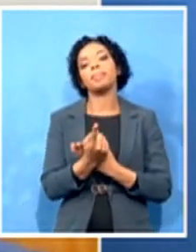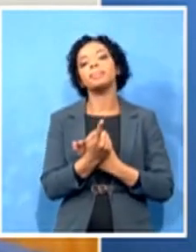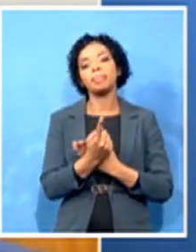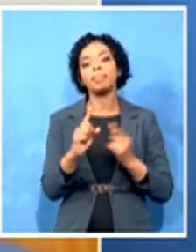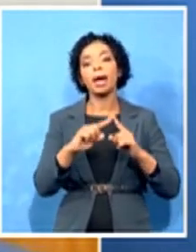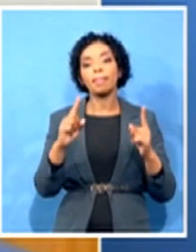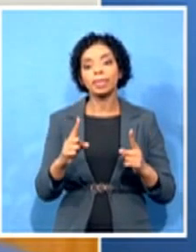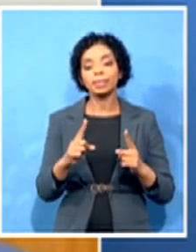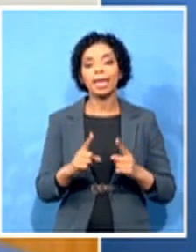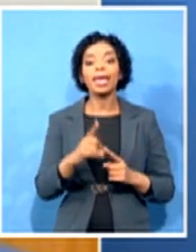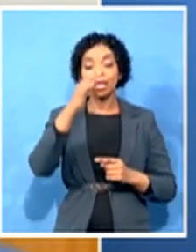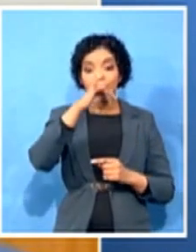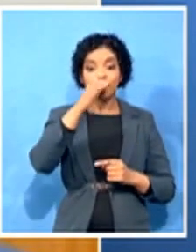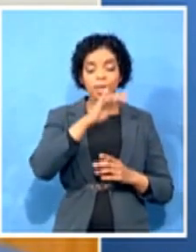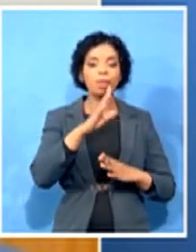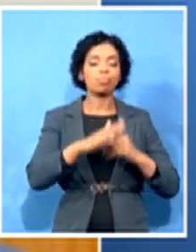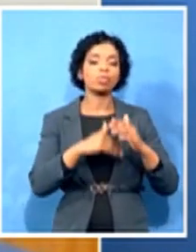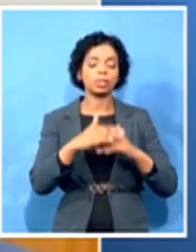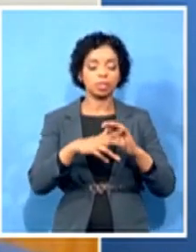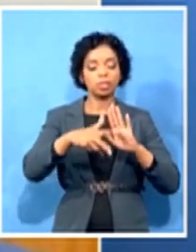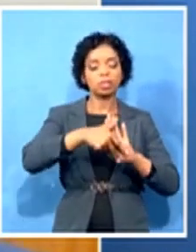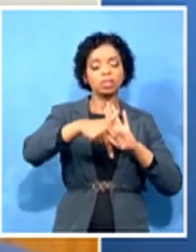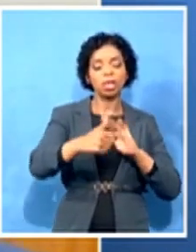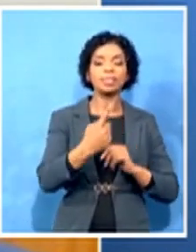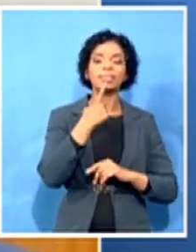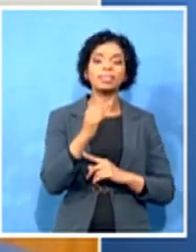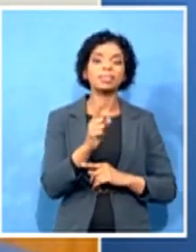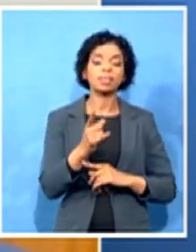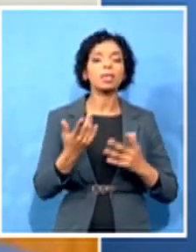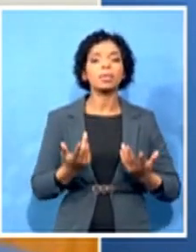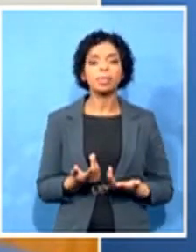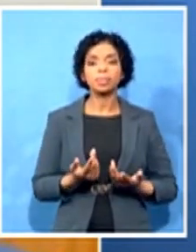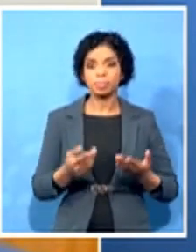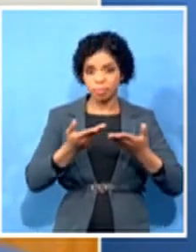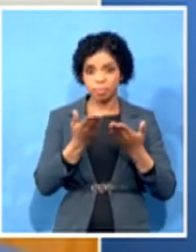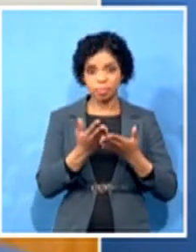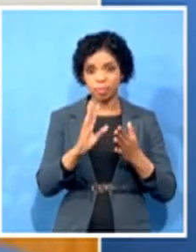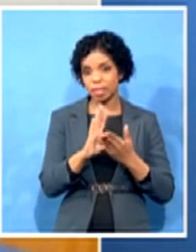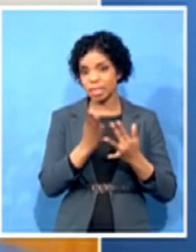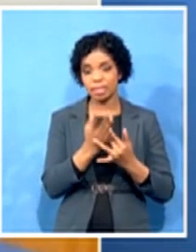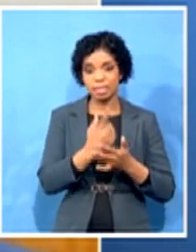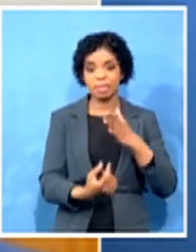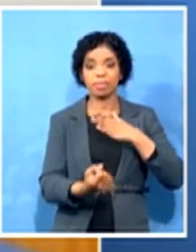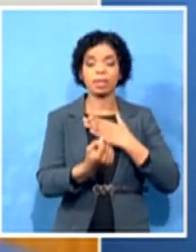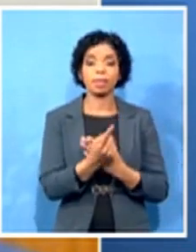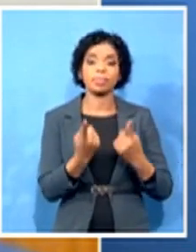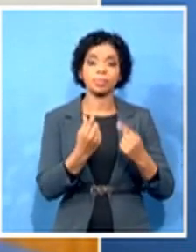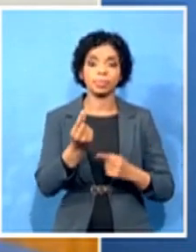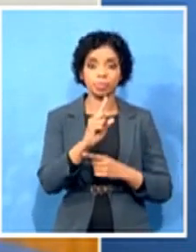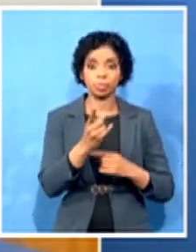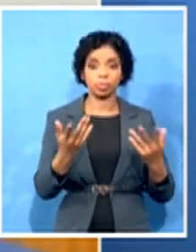witness' life is in danger. So now one has to look at this case. One of these 7 suspects now, was their lives in danger? I don't think